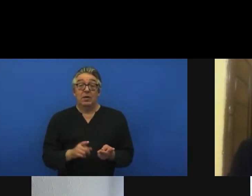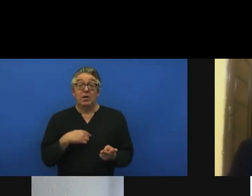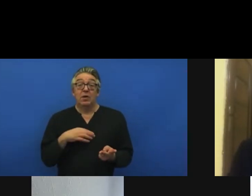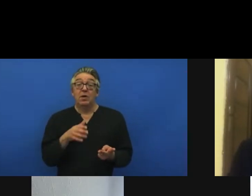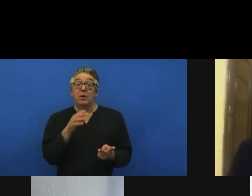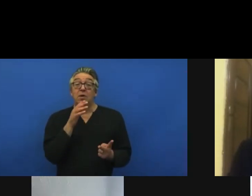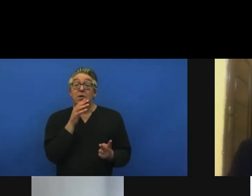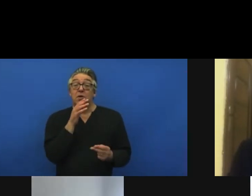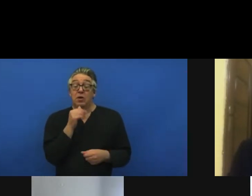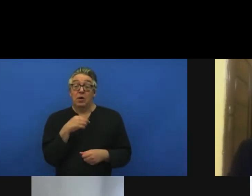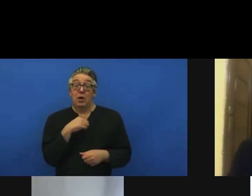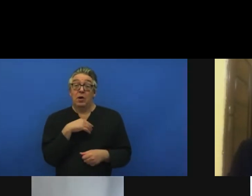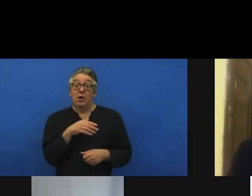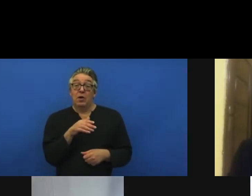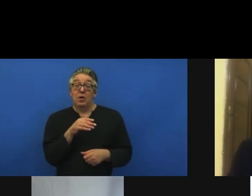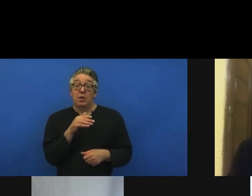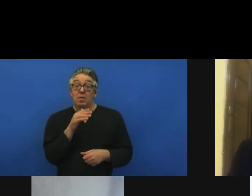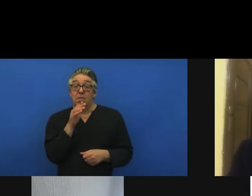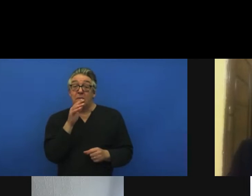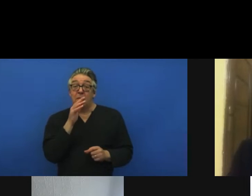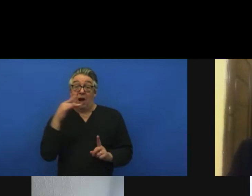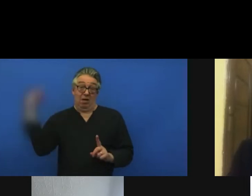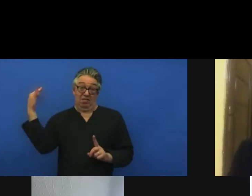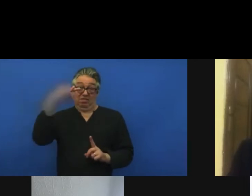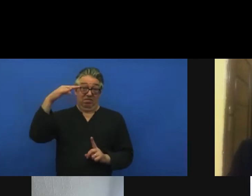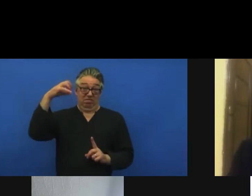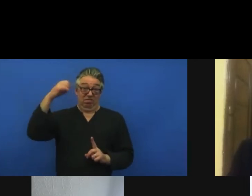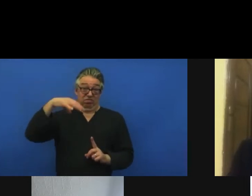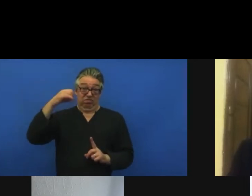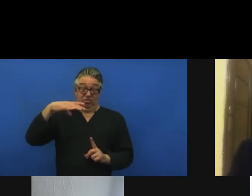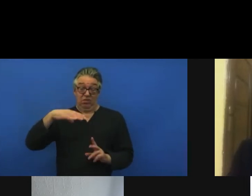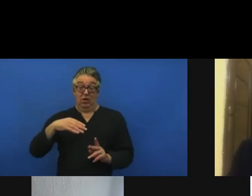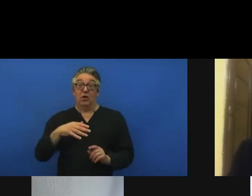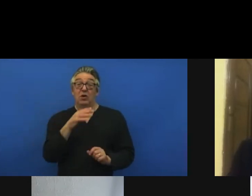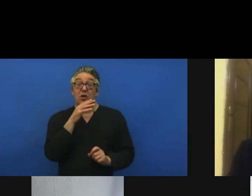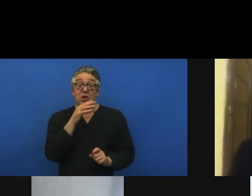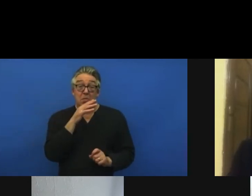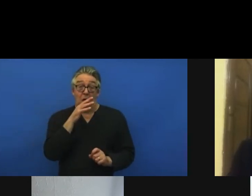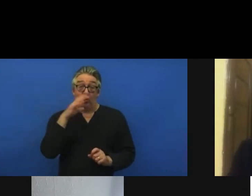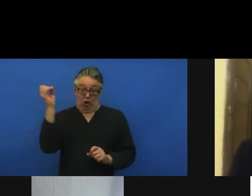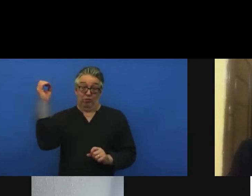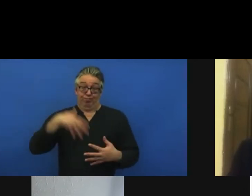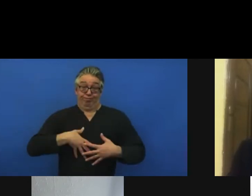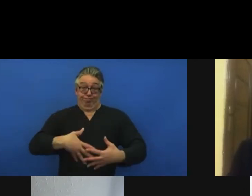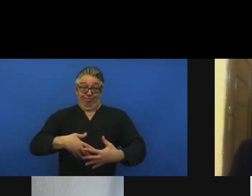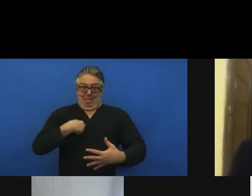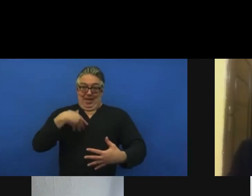attacked in aerial bombardment. As a result, I was born with disability